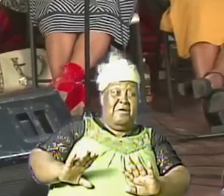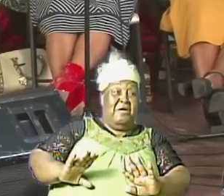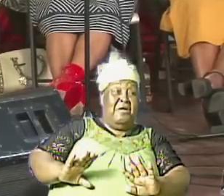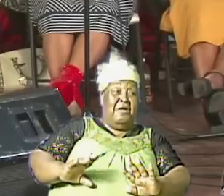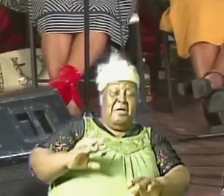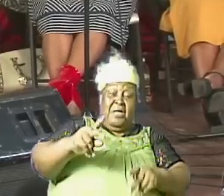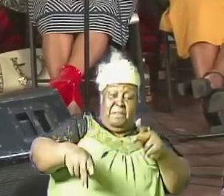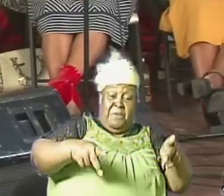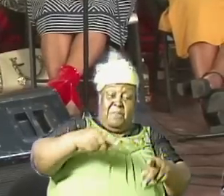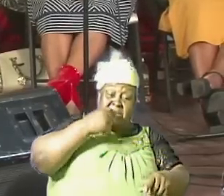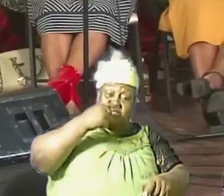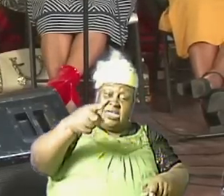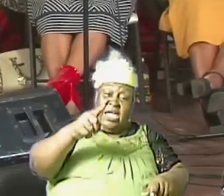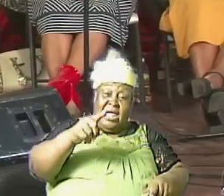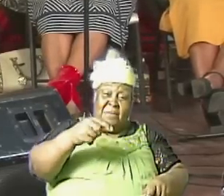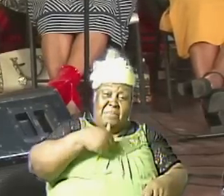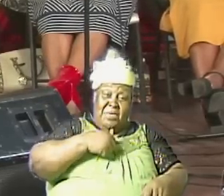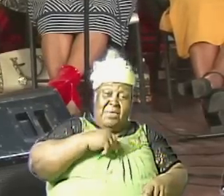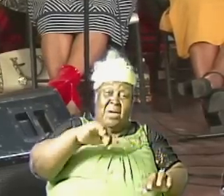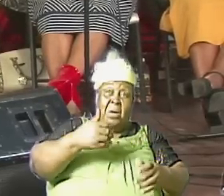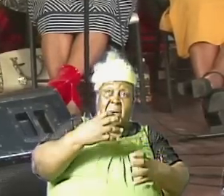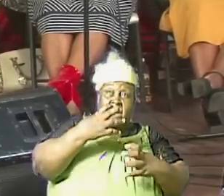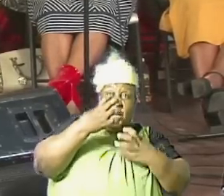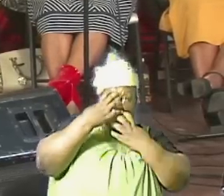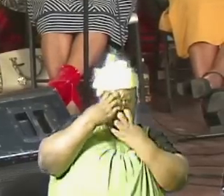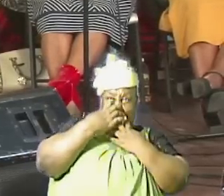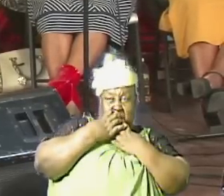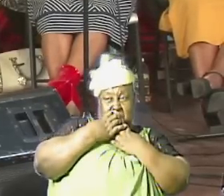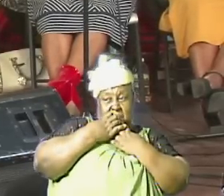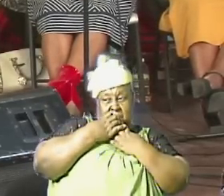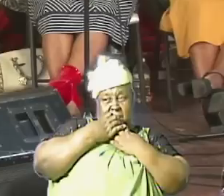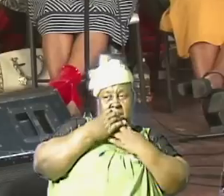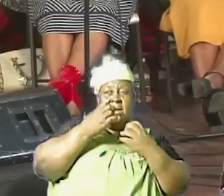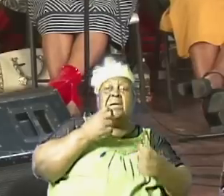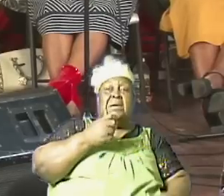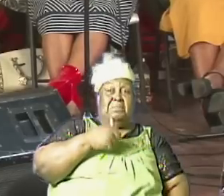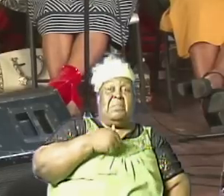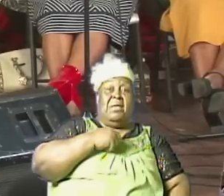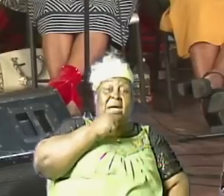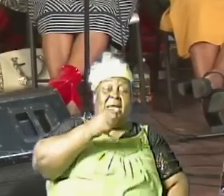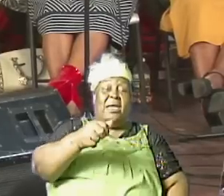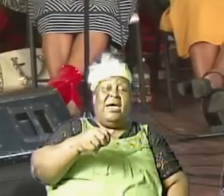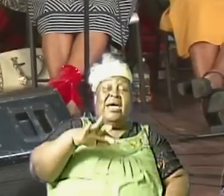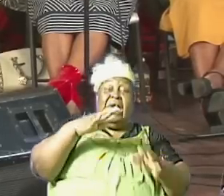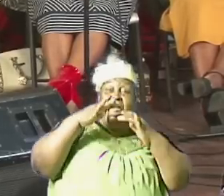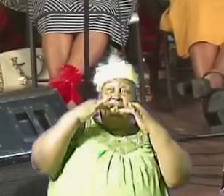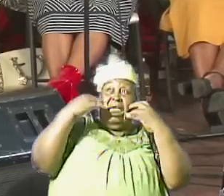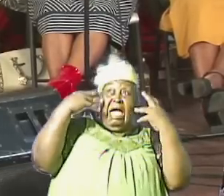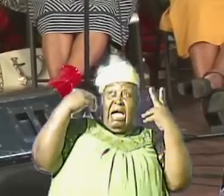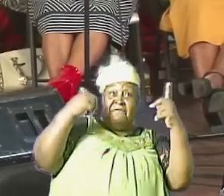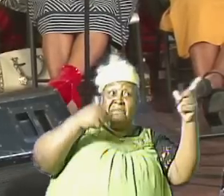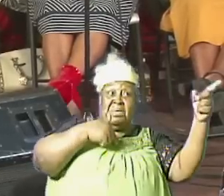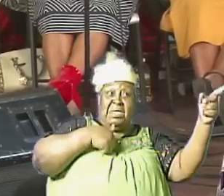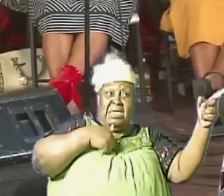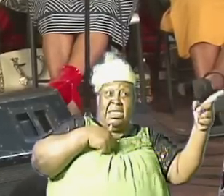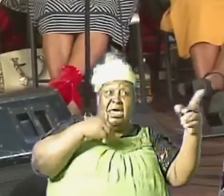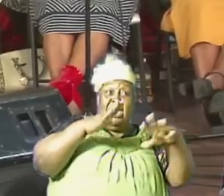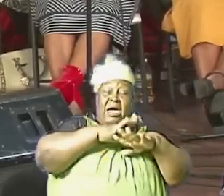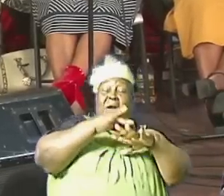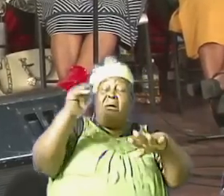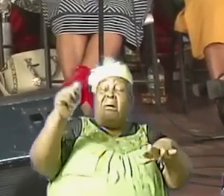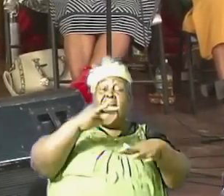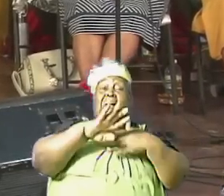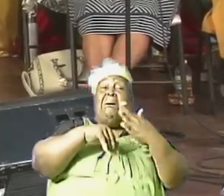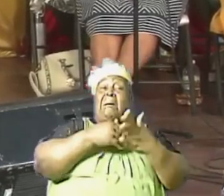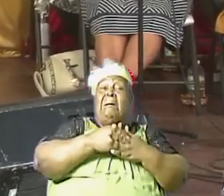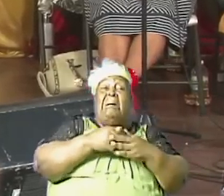because folks told me how ugly I was. They laugh at me and they call me